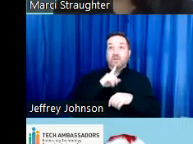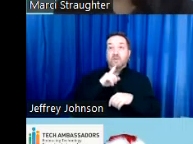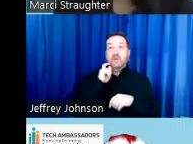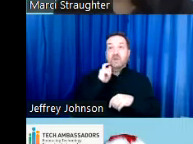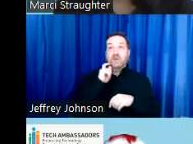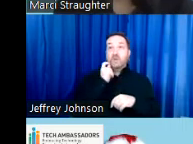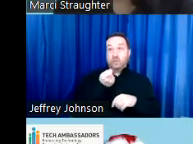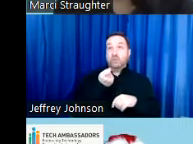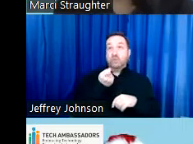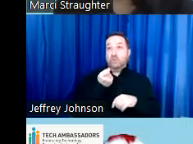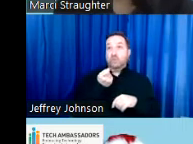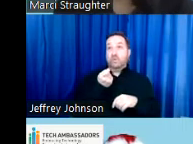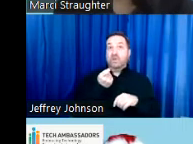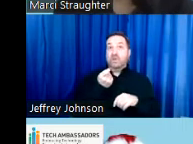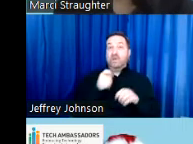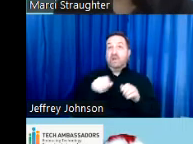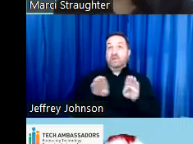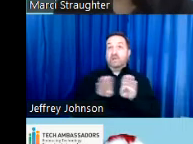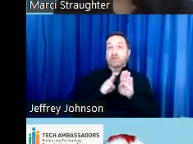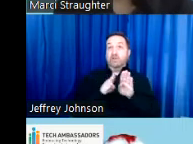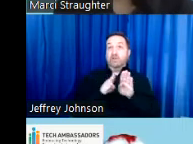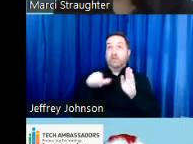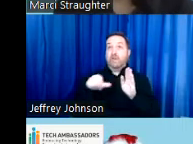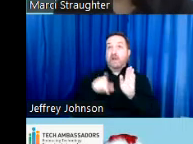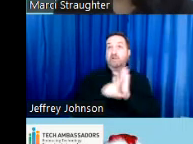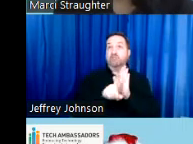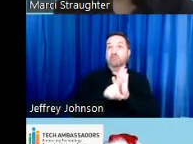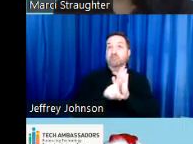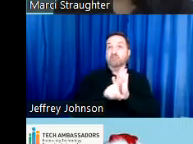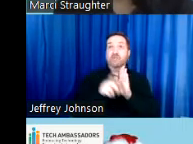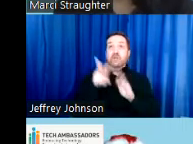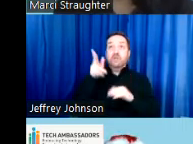And the doorbell, you can hear it with different